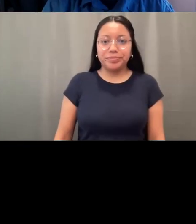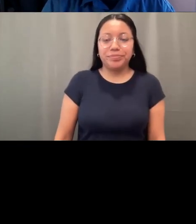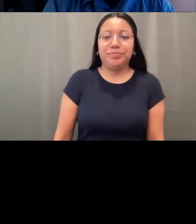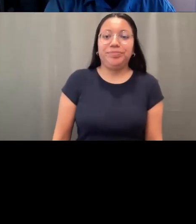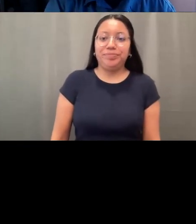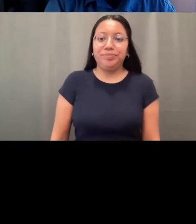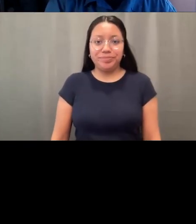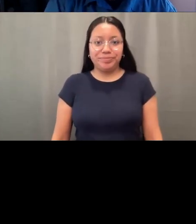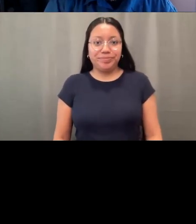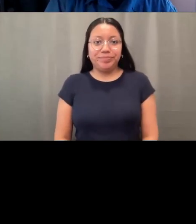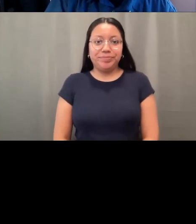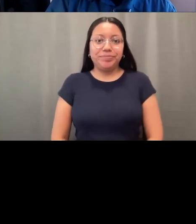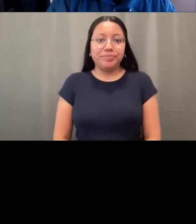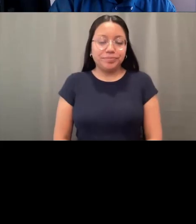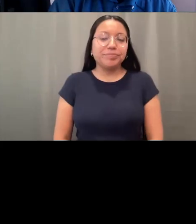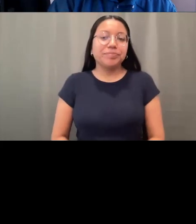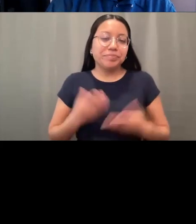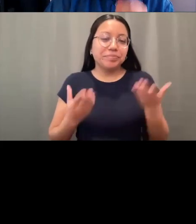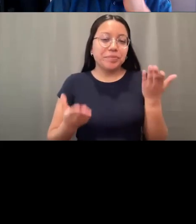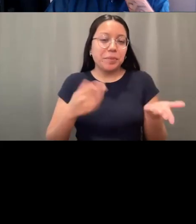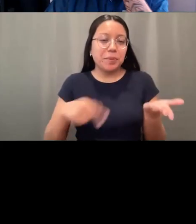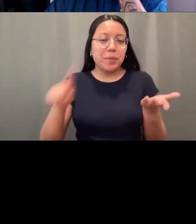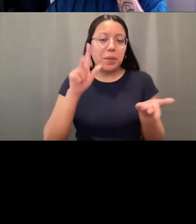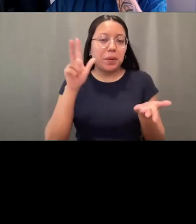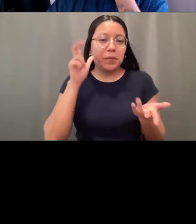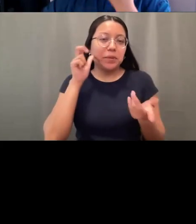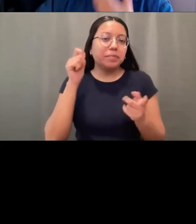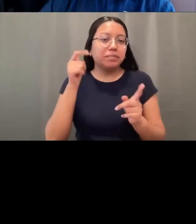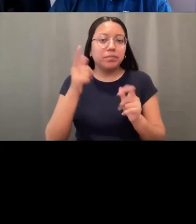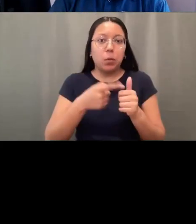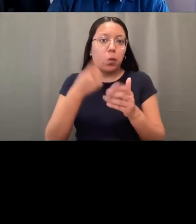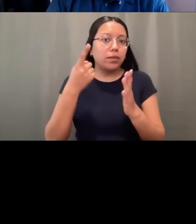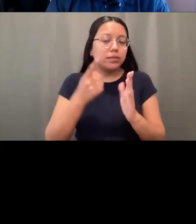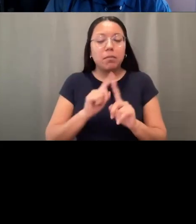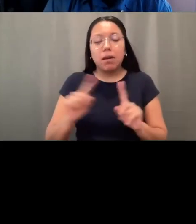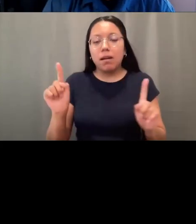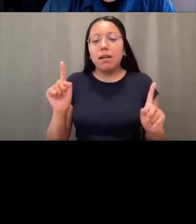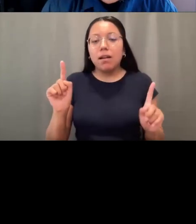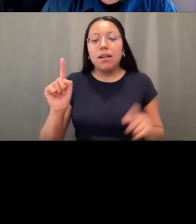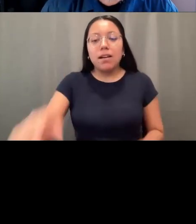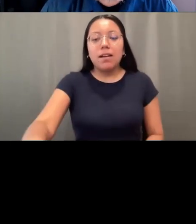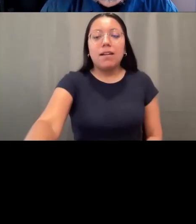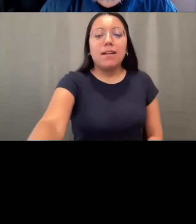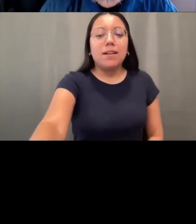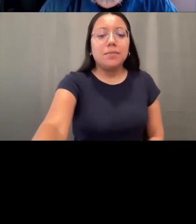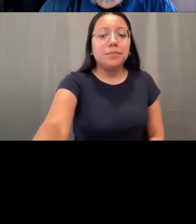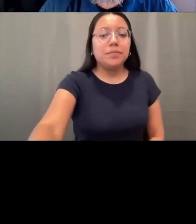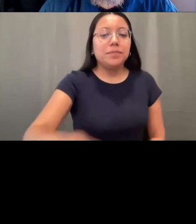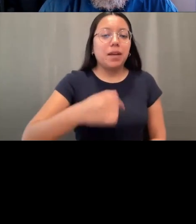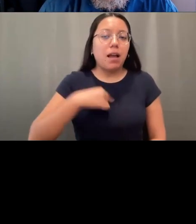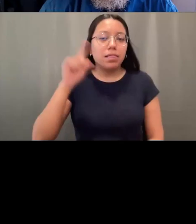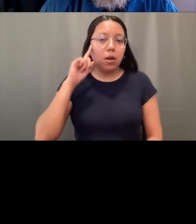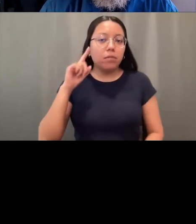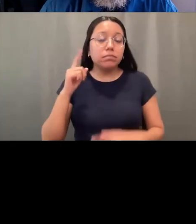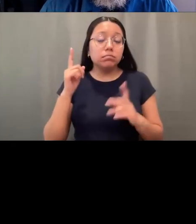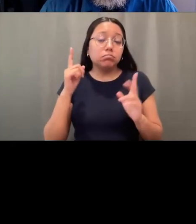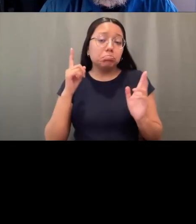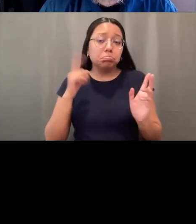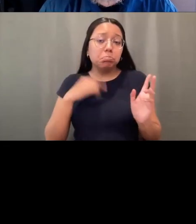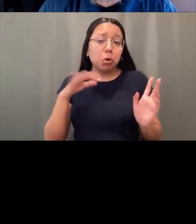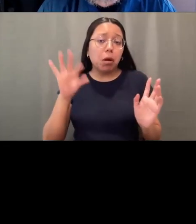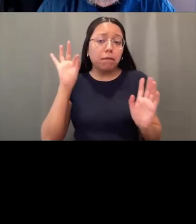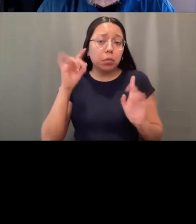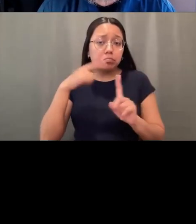I know you only heard it once, and I've heard it a couple times. One of the things that I found positive in